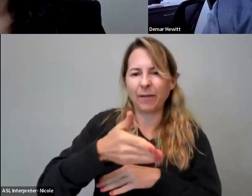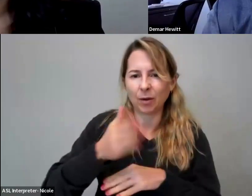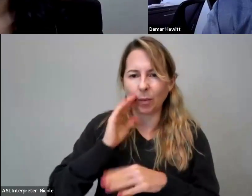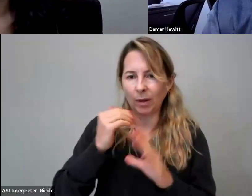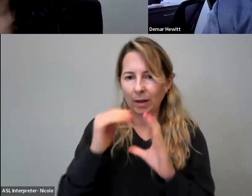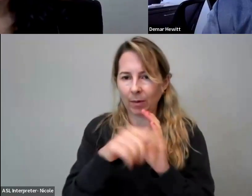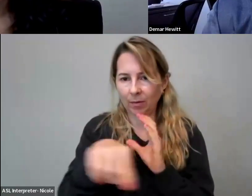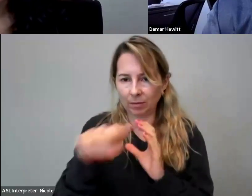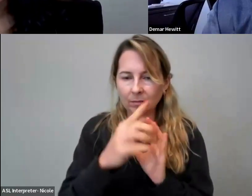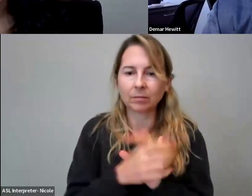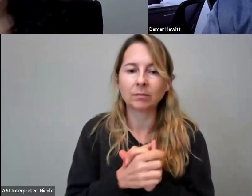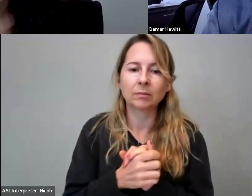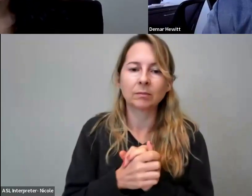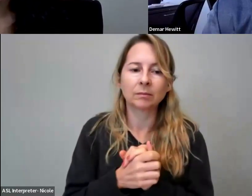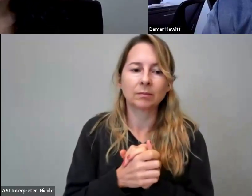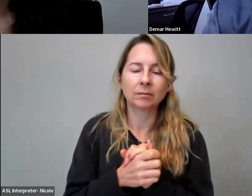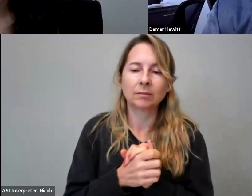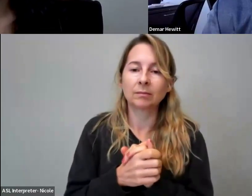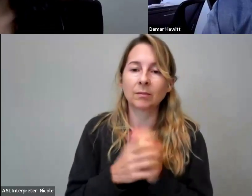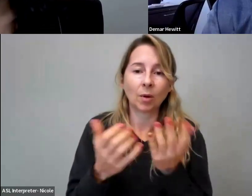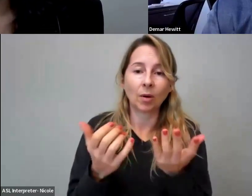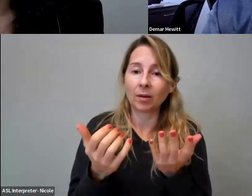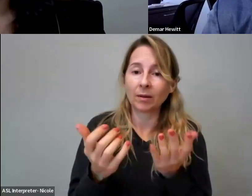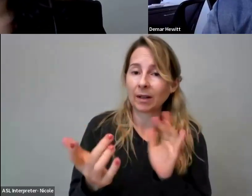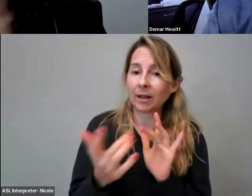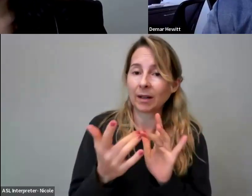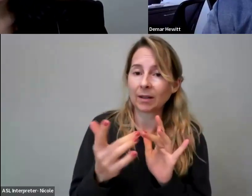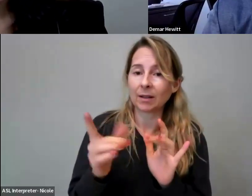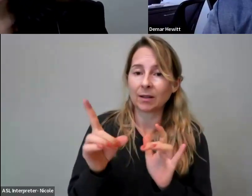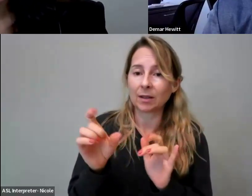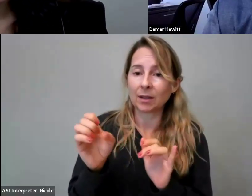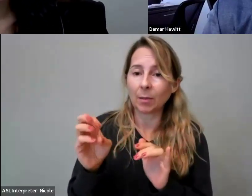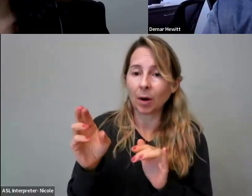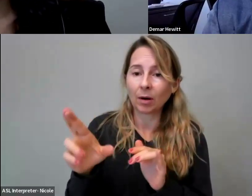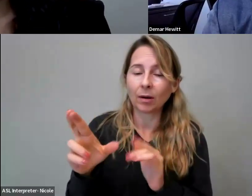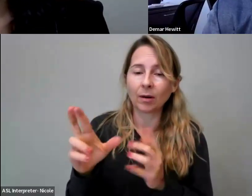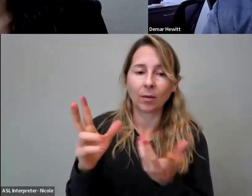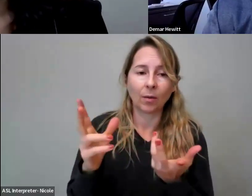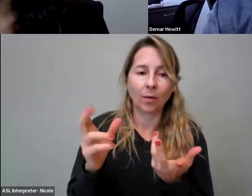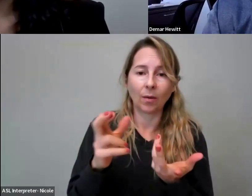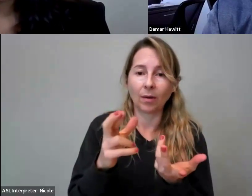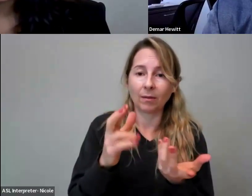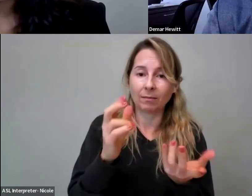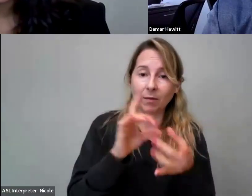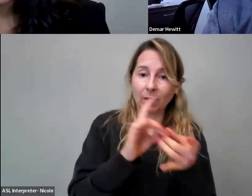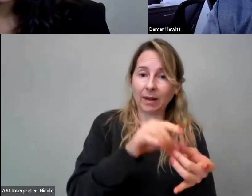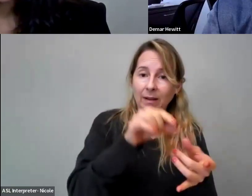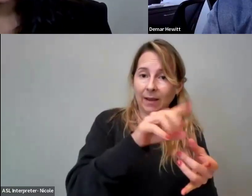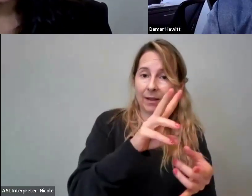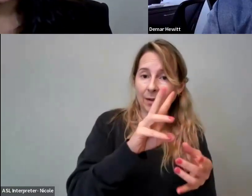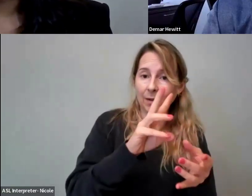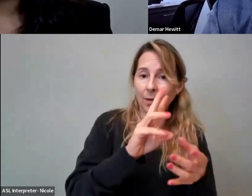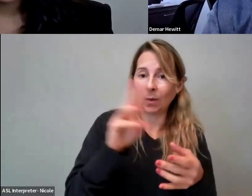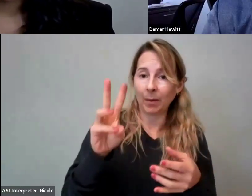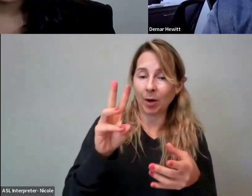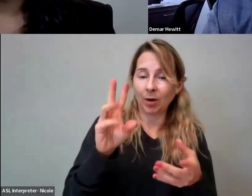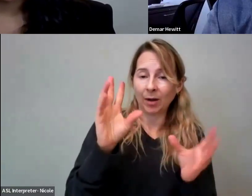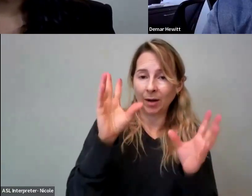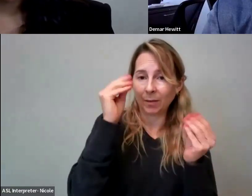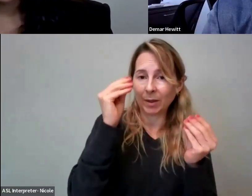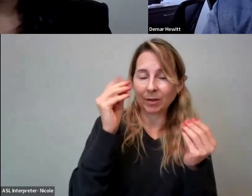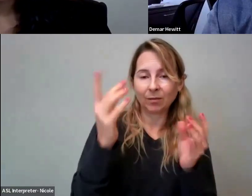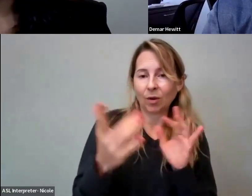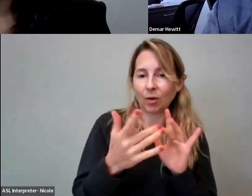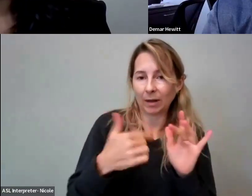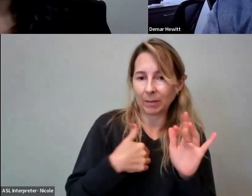over. And you can always connect with Demar, or if you have any questions regarding the webinar, you can always reach out to us at